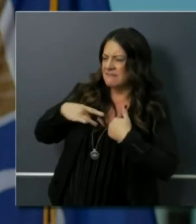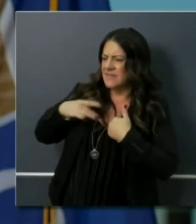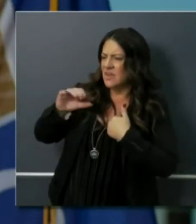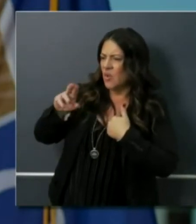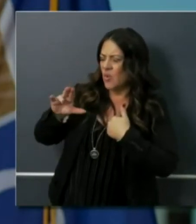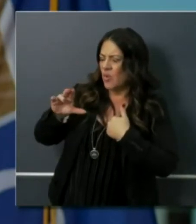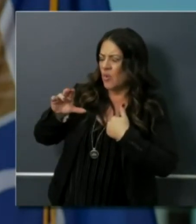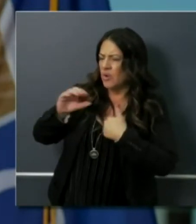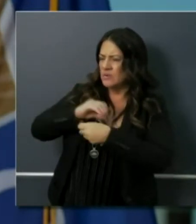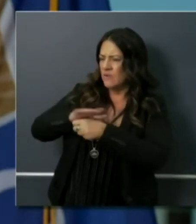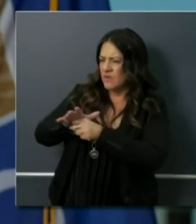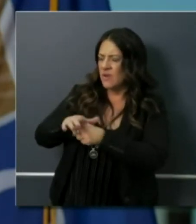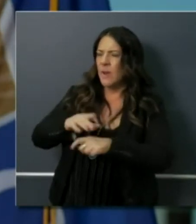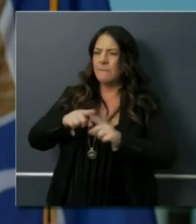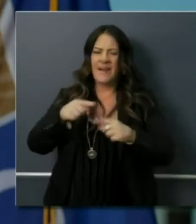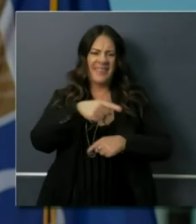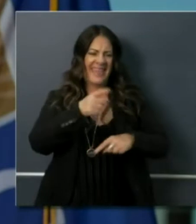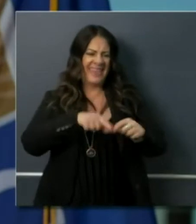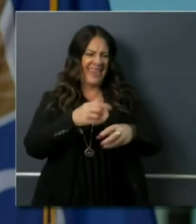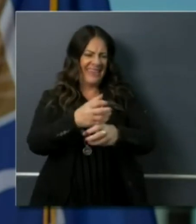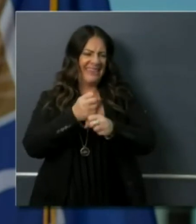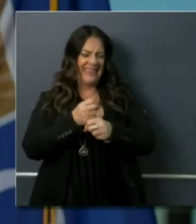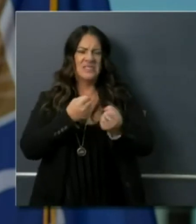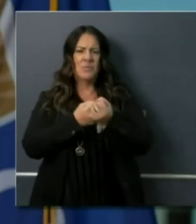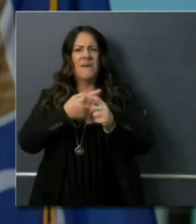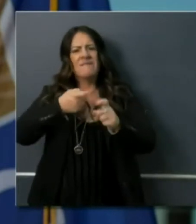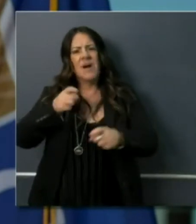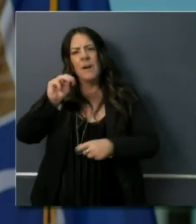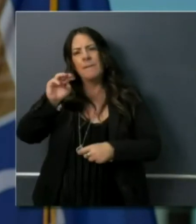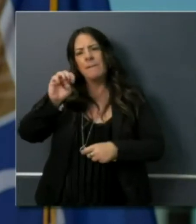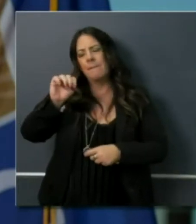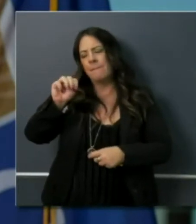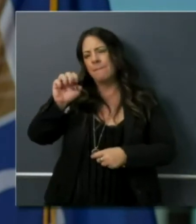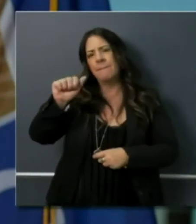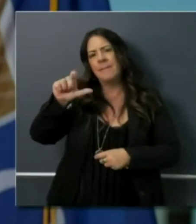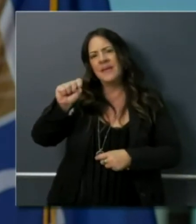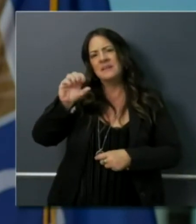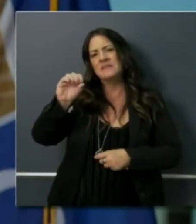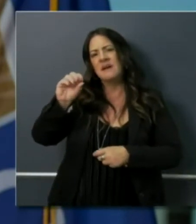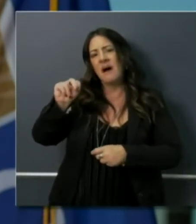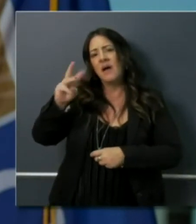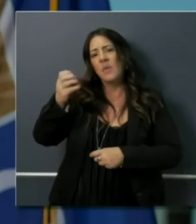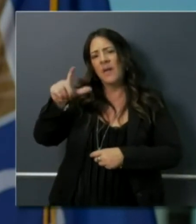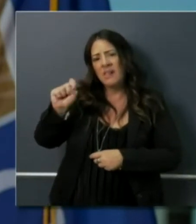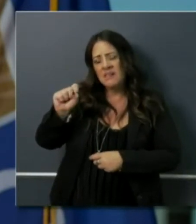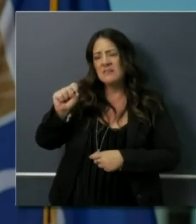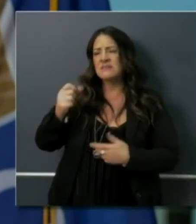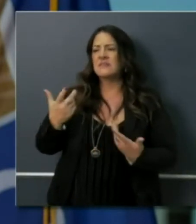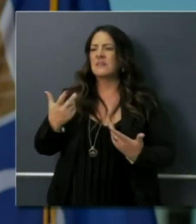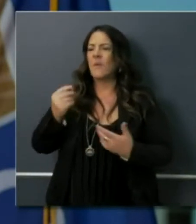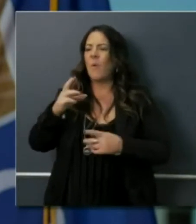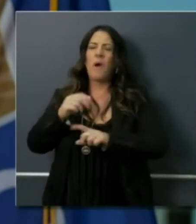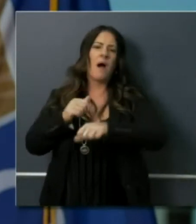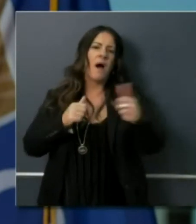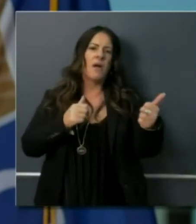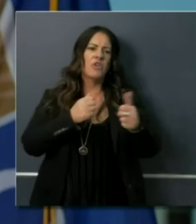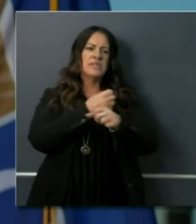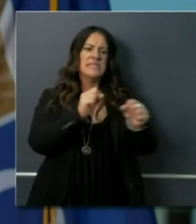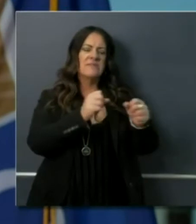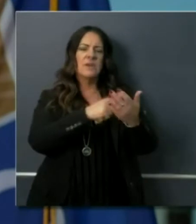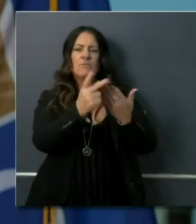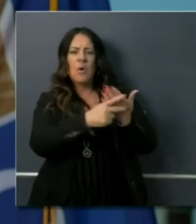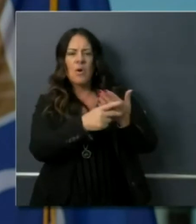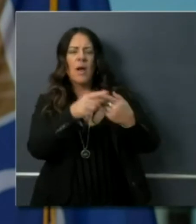support of Meals on Wheels or even get the kind of support that they need from traditional social safety net